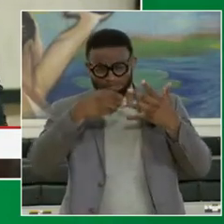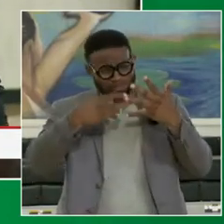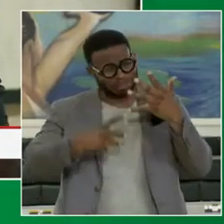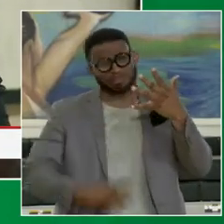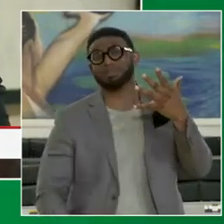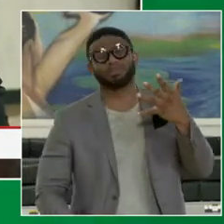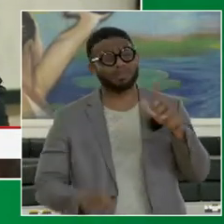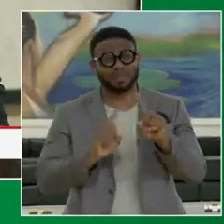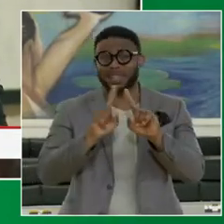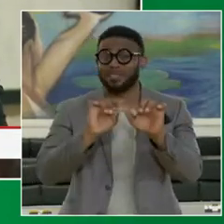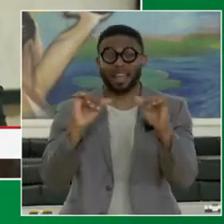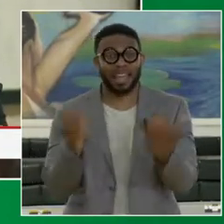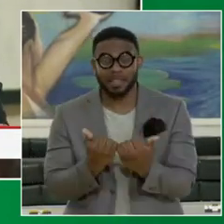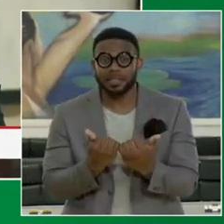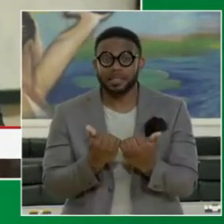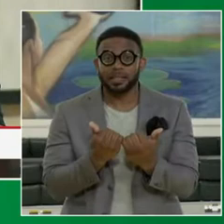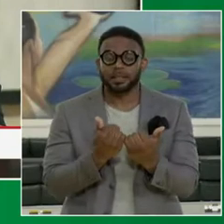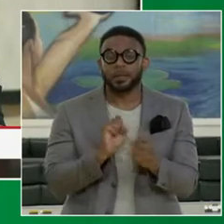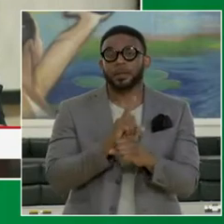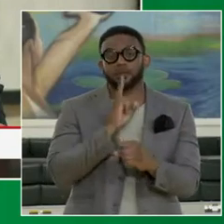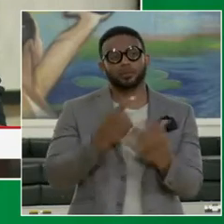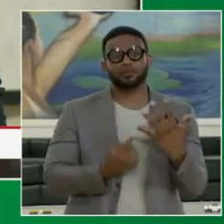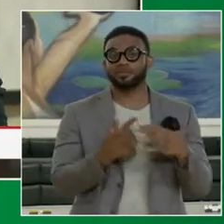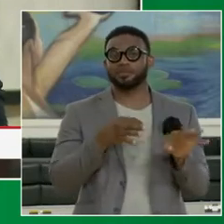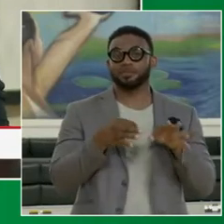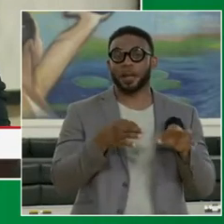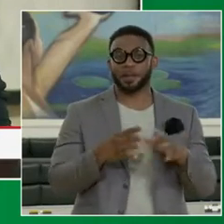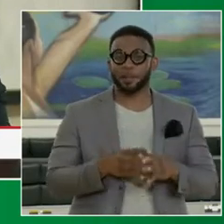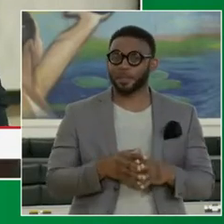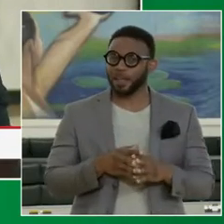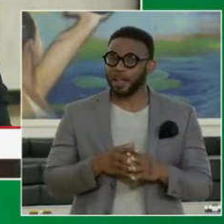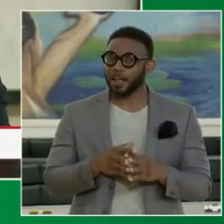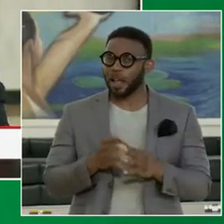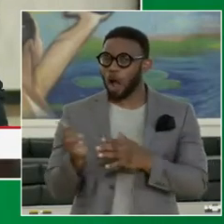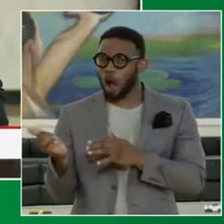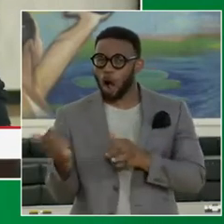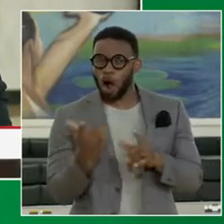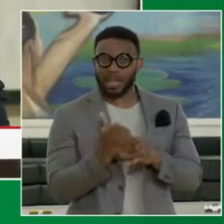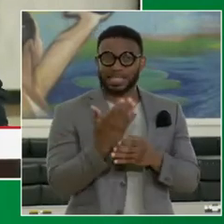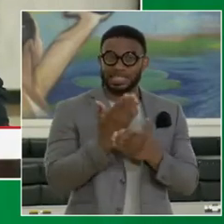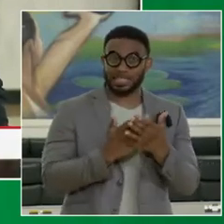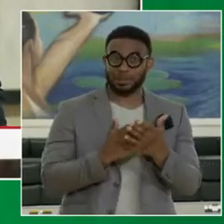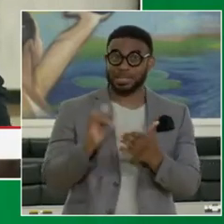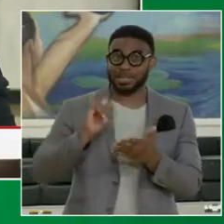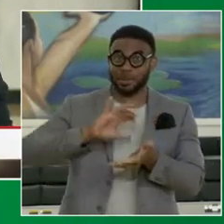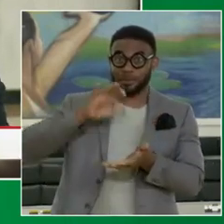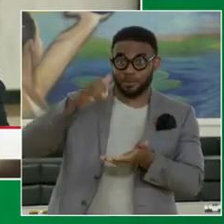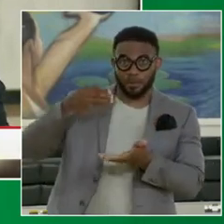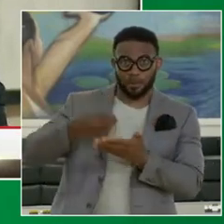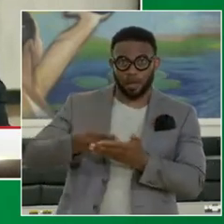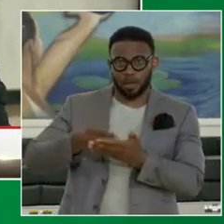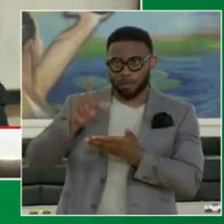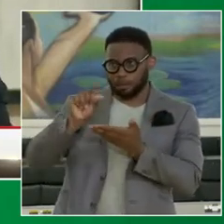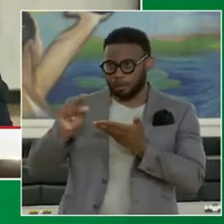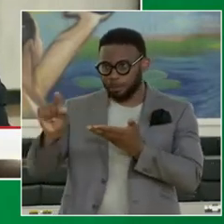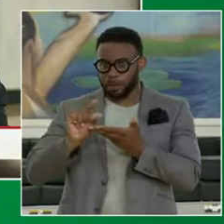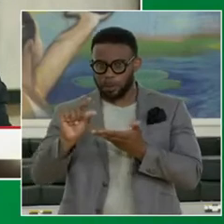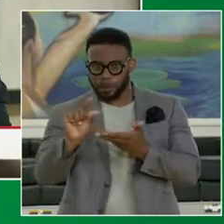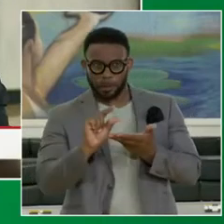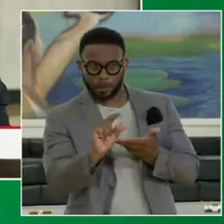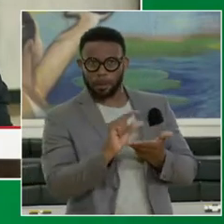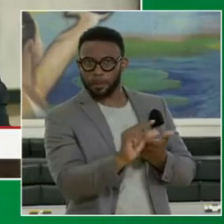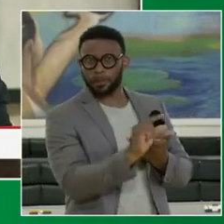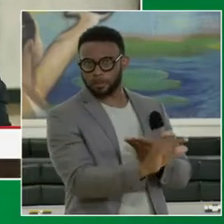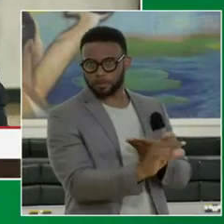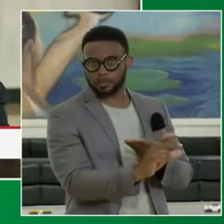bunch of agencies that I'm sure she'll go through that are getting some of this funding that are not necessarily in our clips, the whole of city government as well